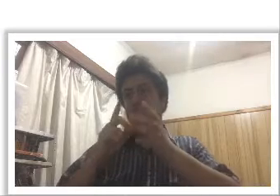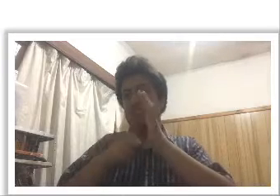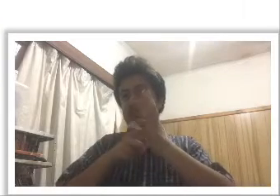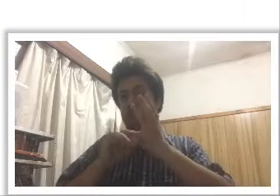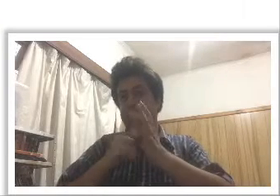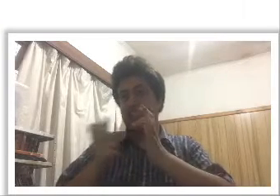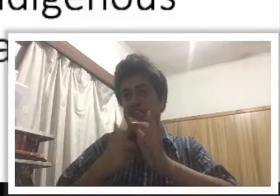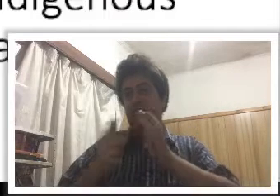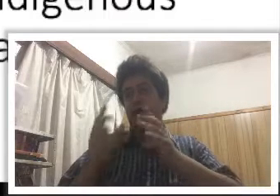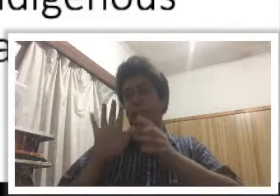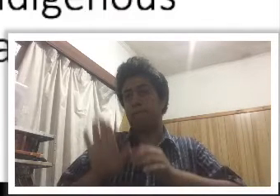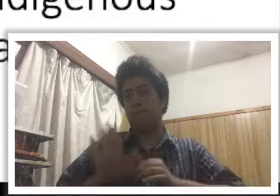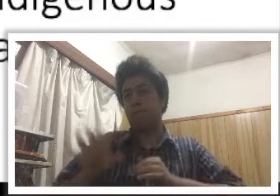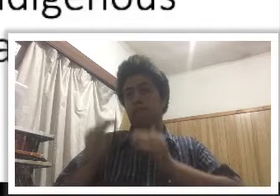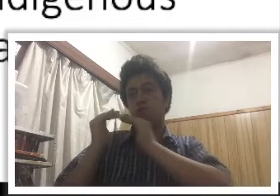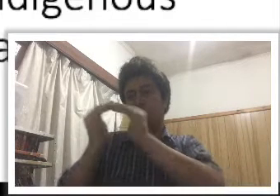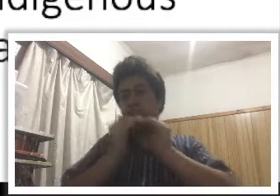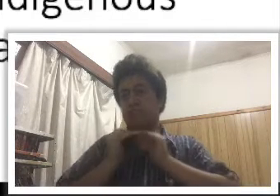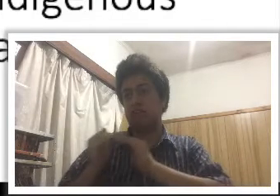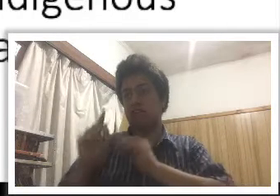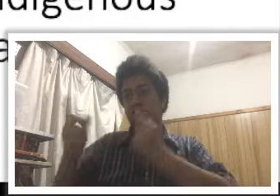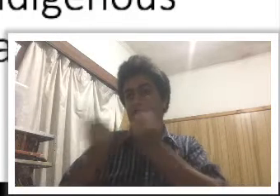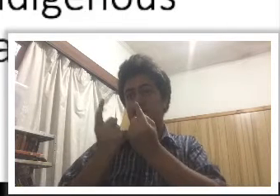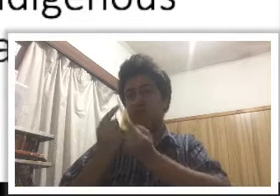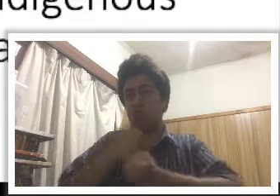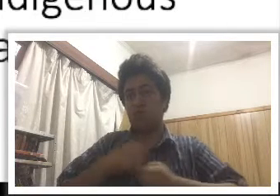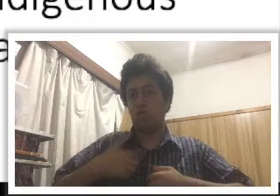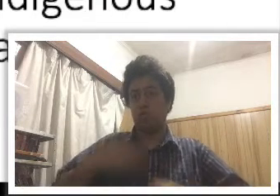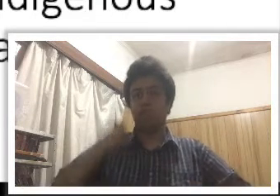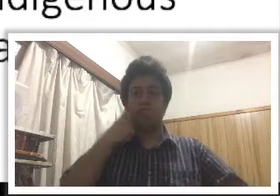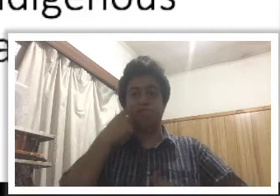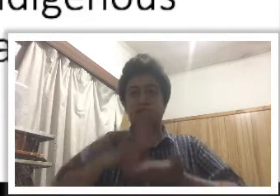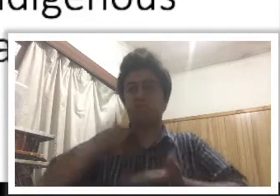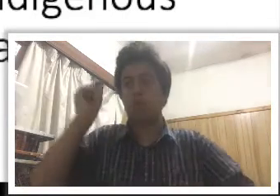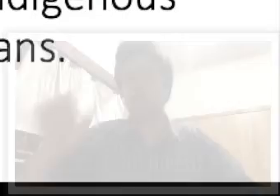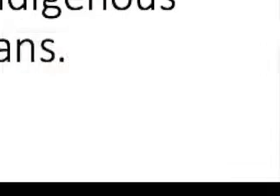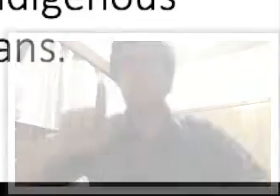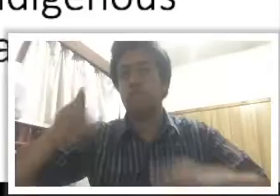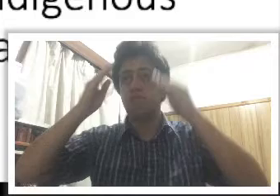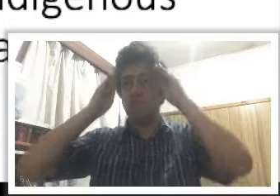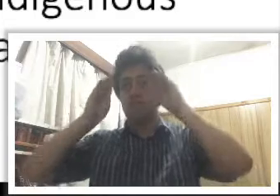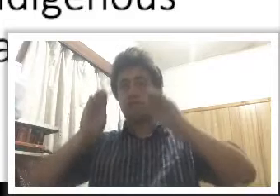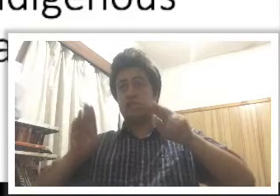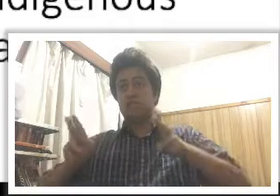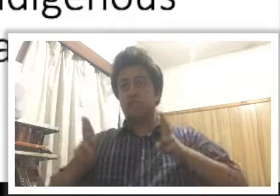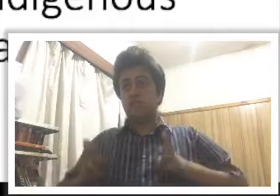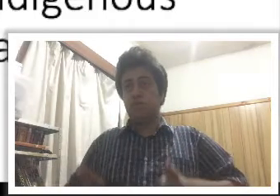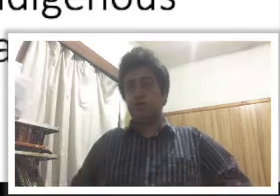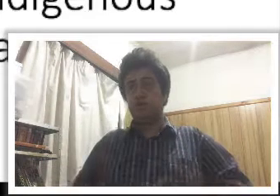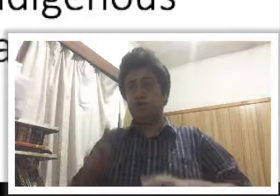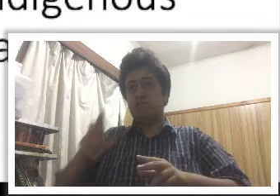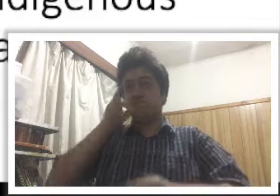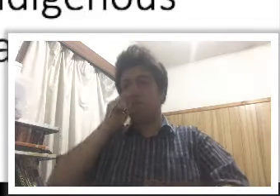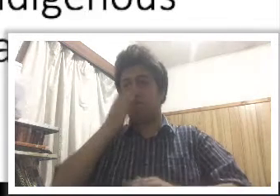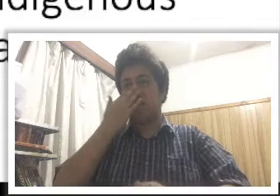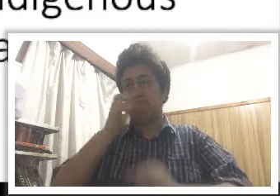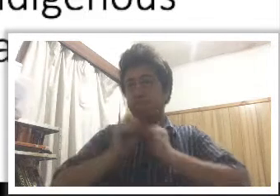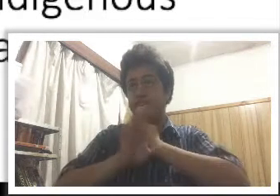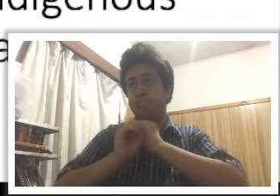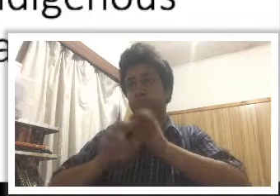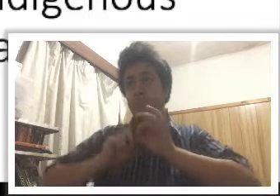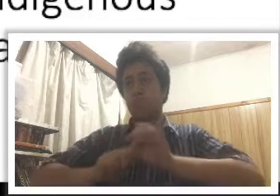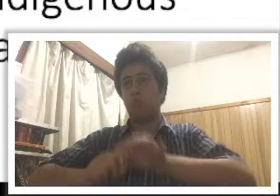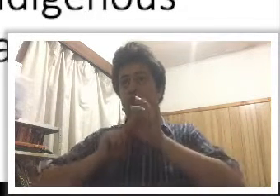Leadership Standards. The standards we'll focus on are 1.4 Strategies for Teaching Aboriginal and Torres Strait Islander